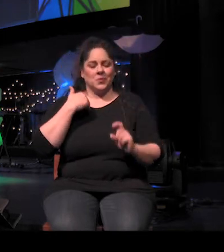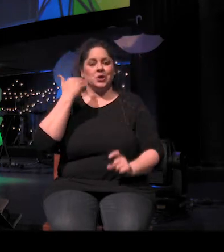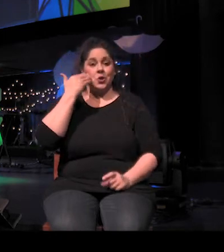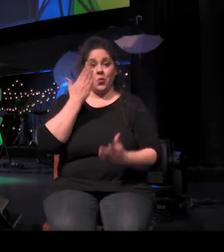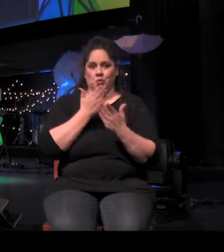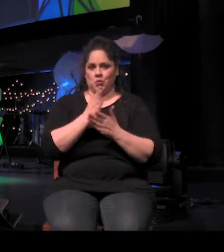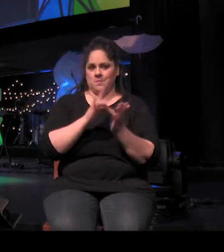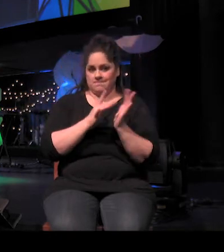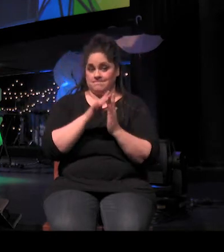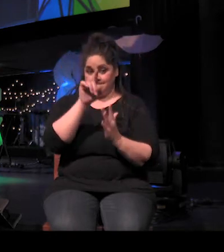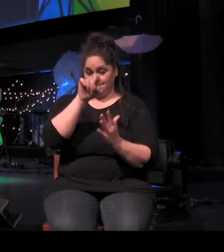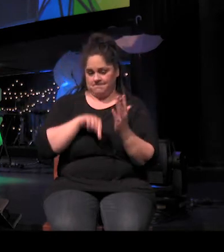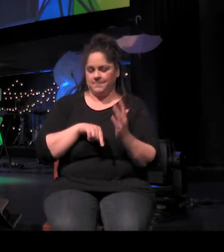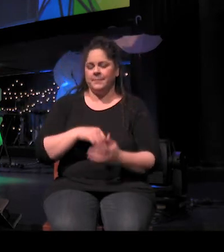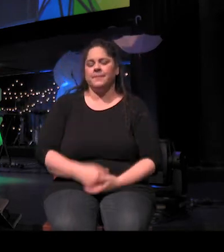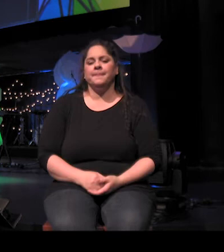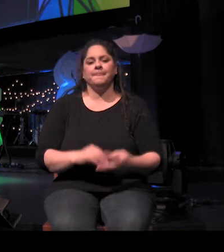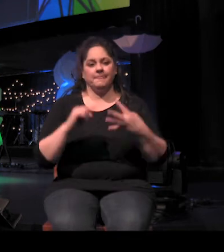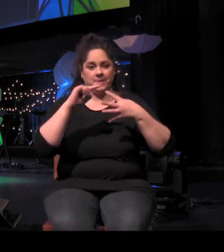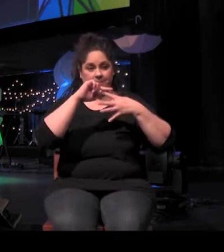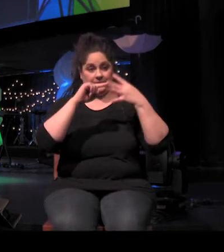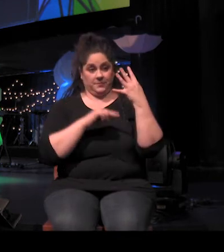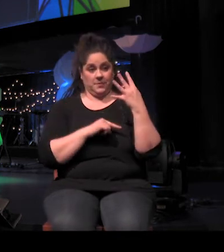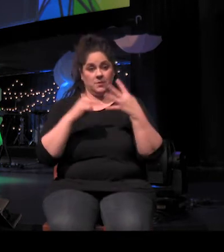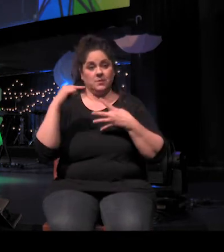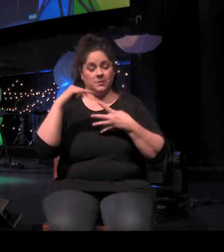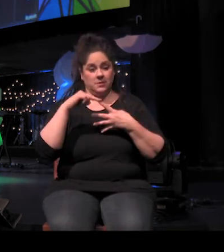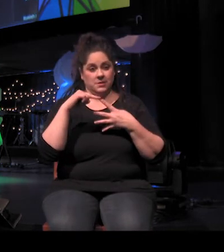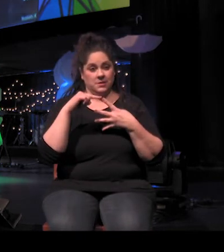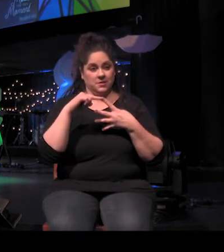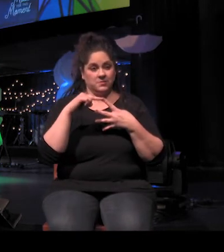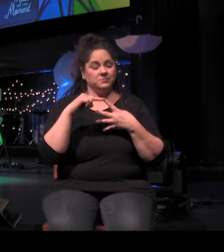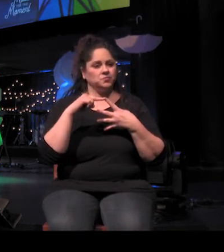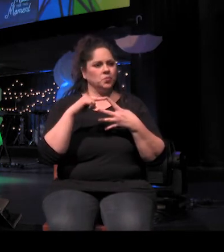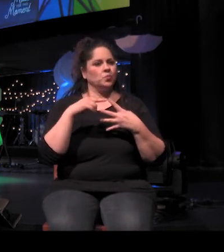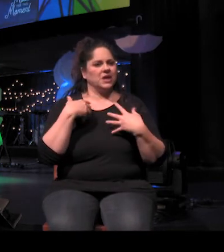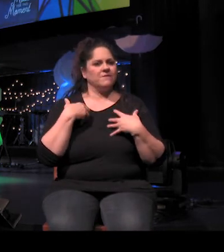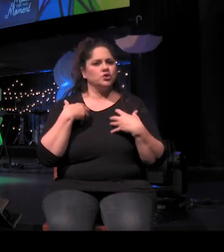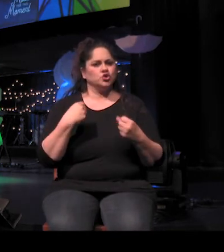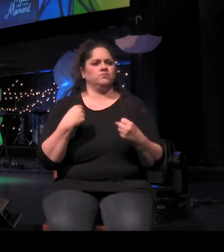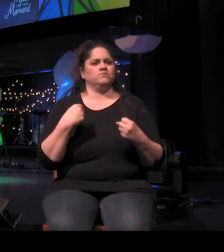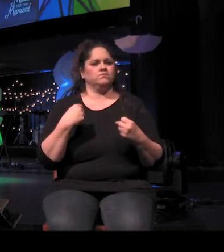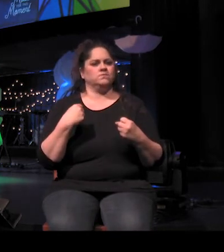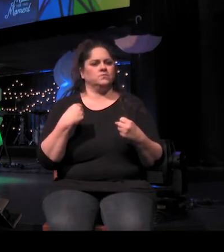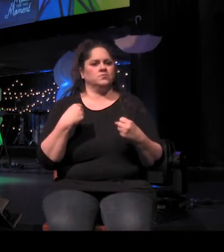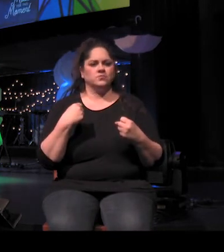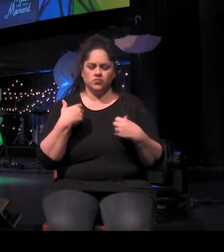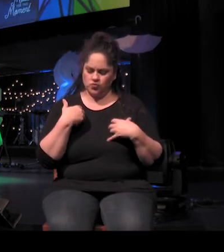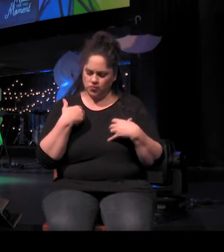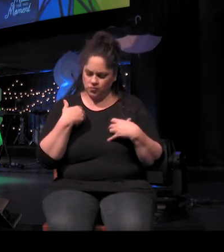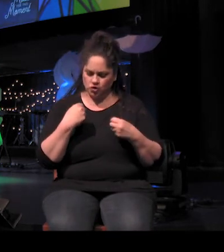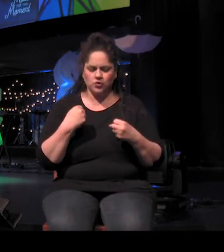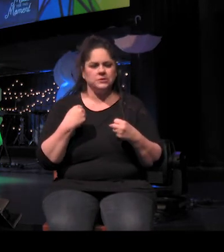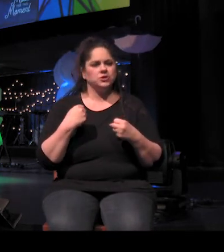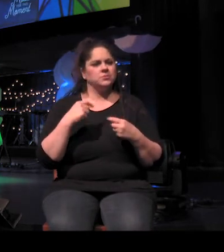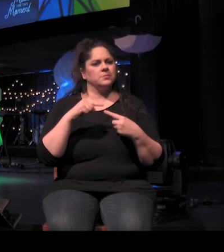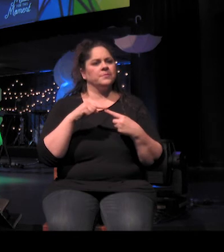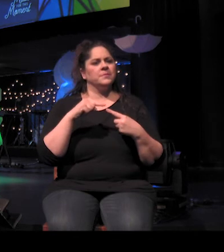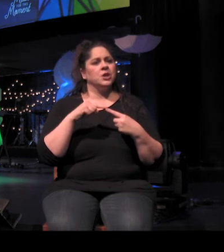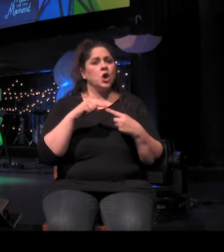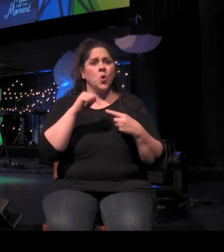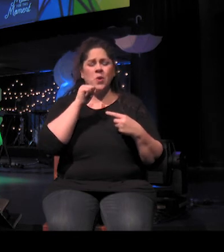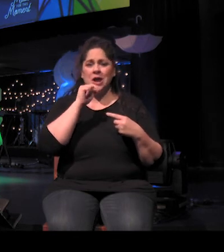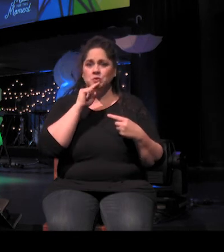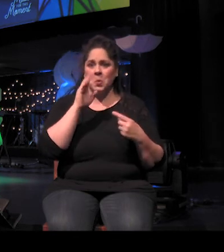see them. Four things that we see that we can receive. Number one is courage. Courage to face the